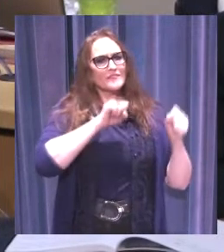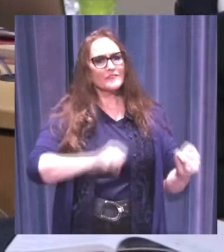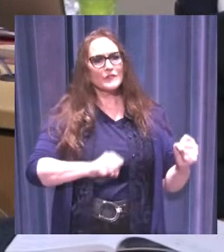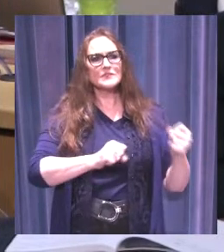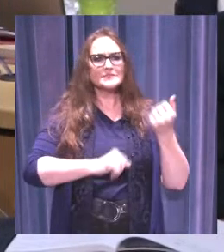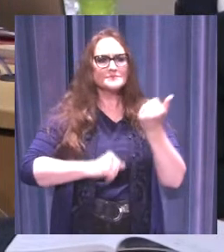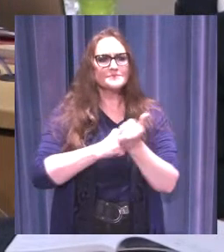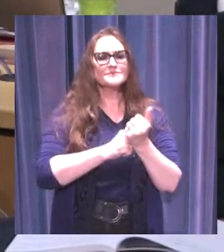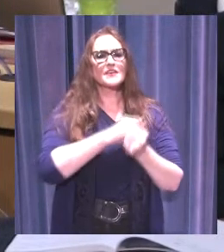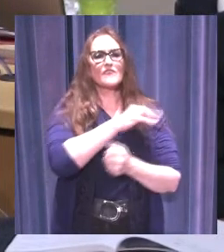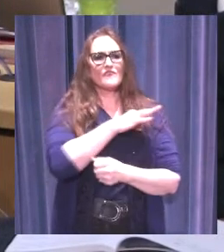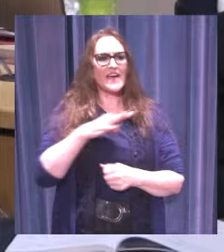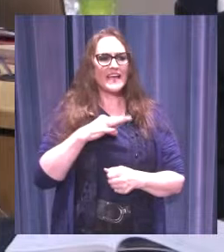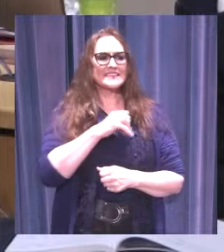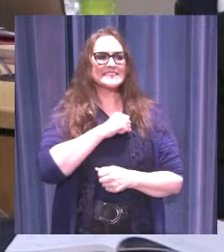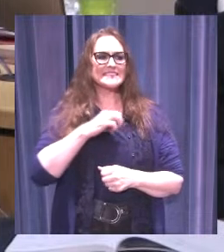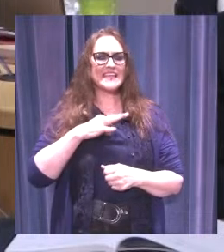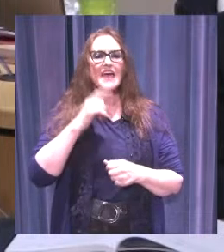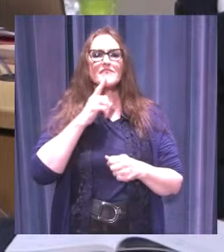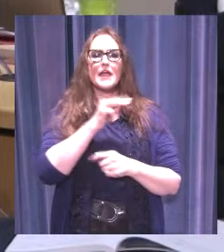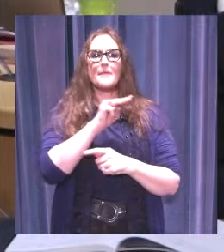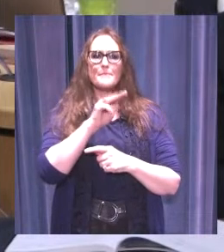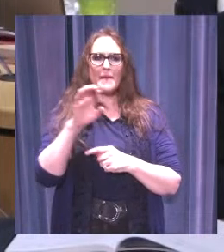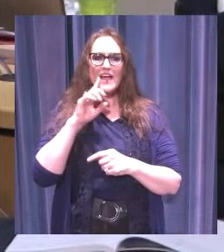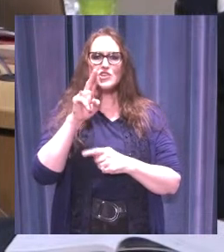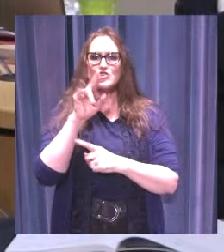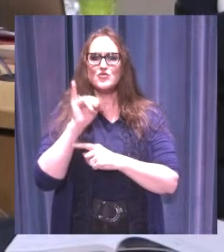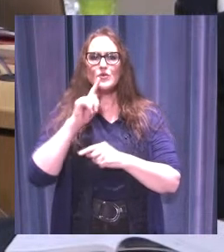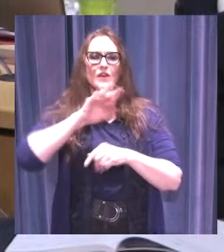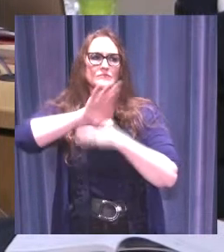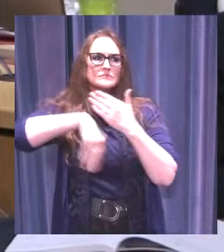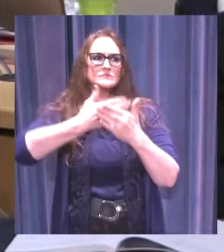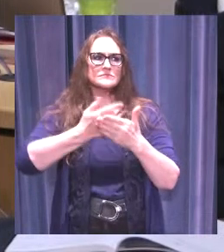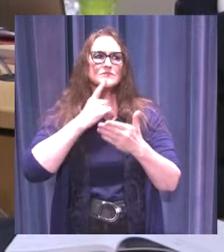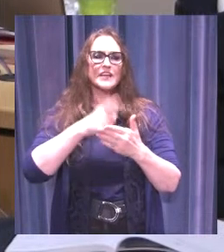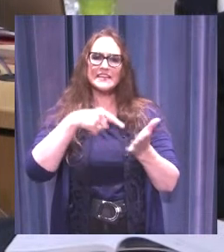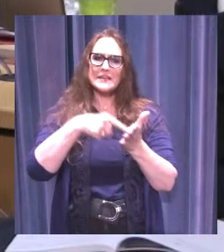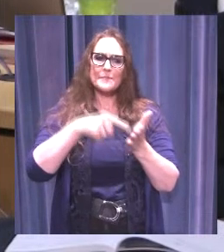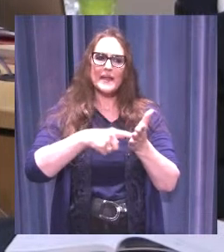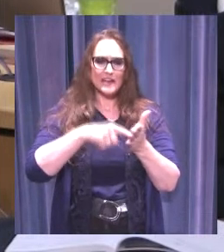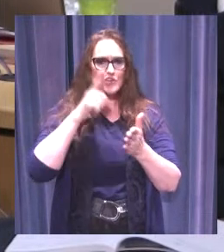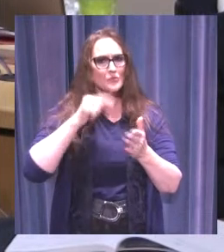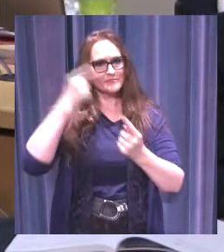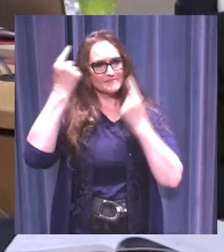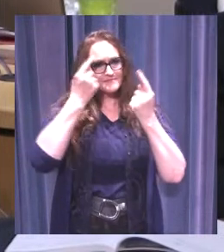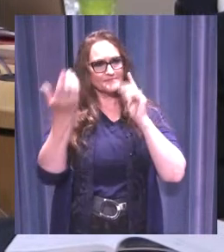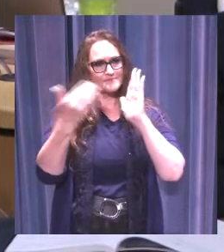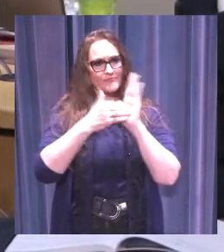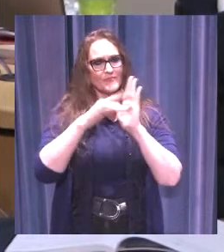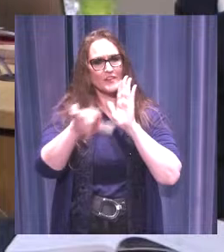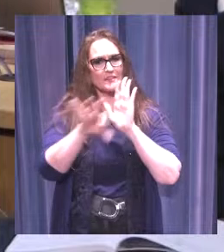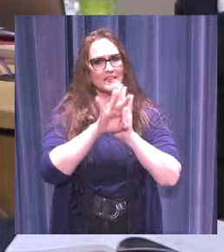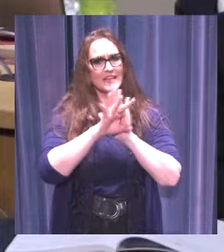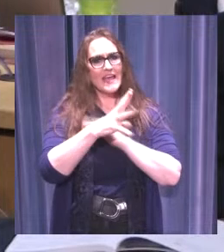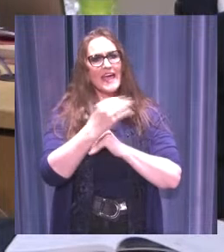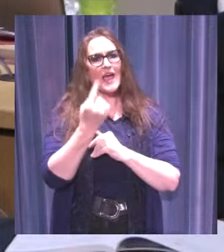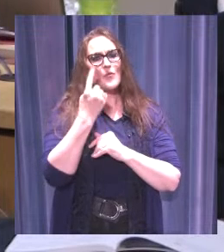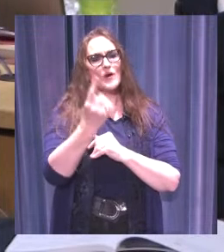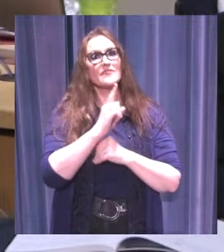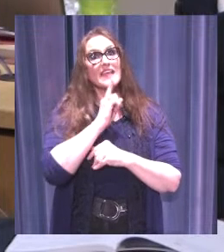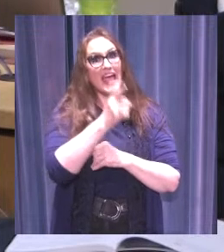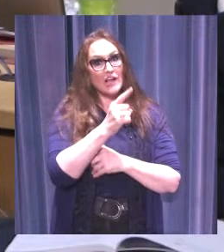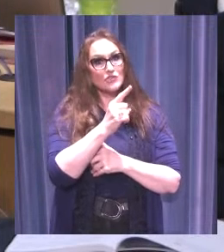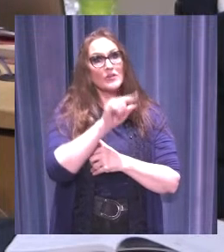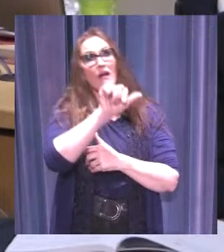and staff and Mott Union as a whole in demanding that the board's selection be reconsidered and that one of the actually qualified